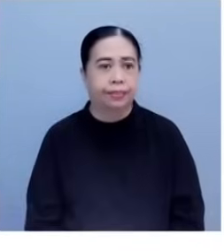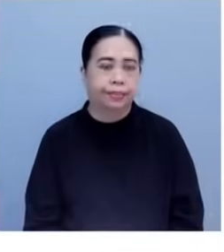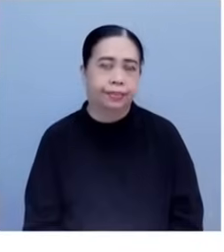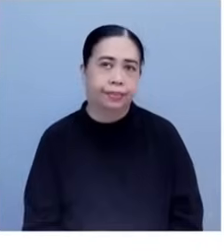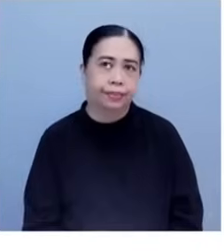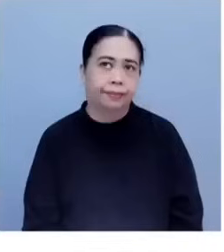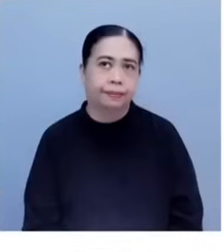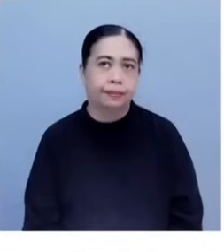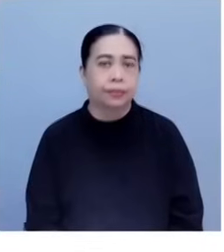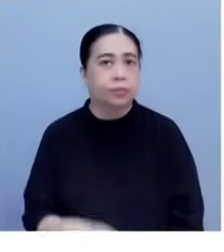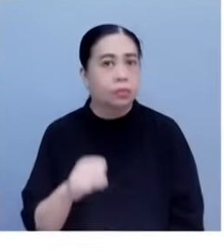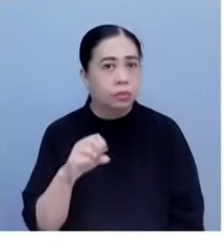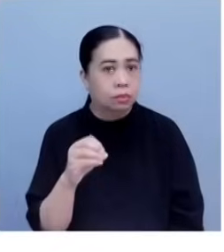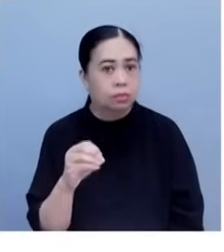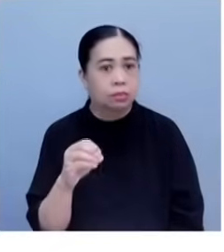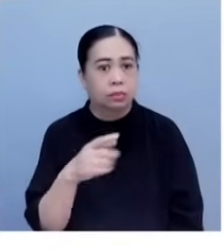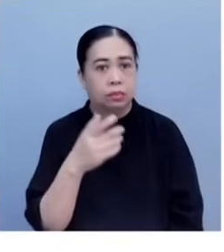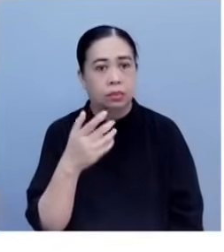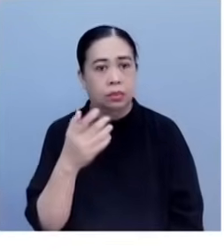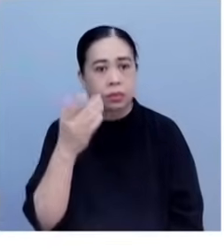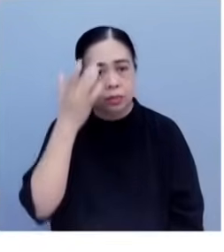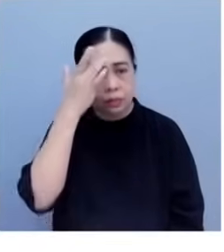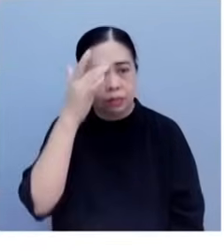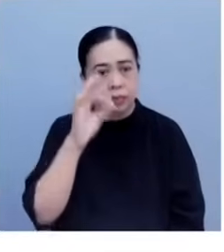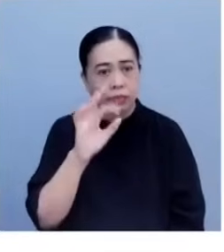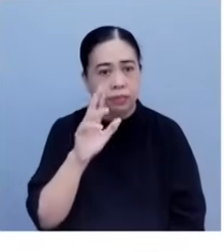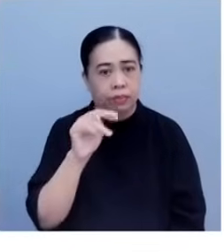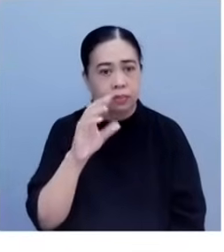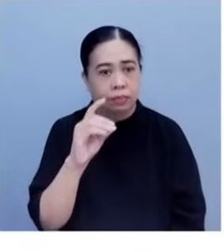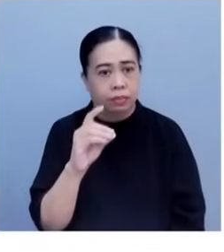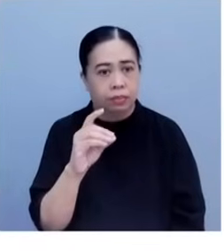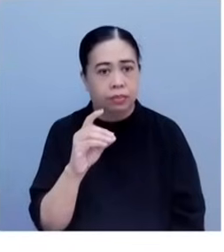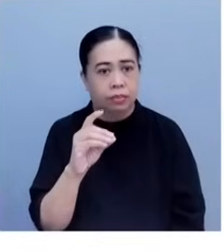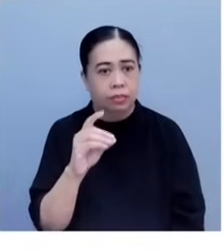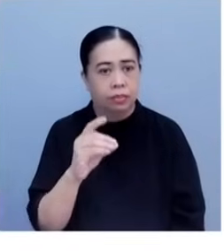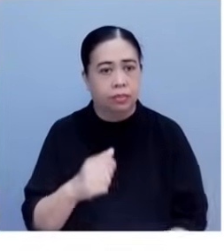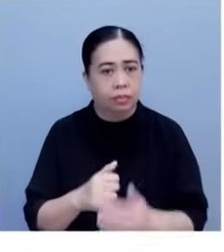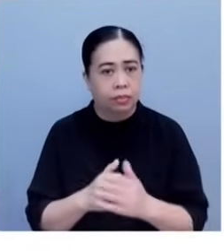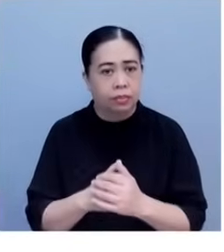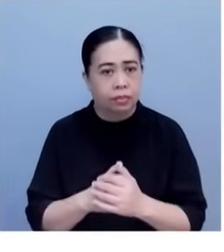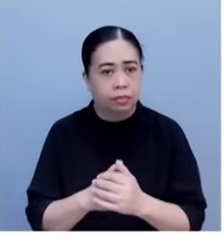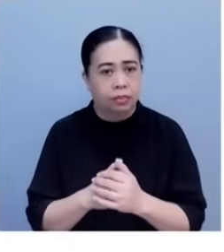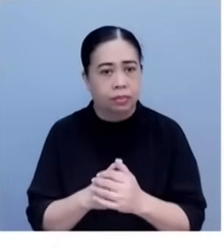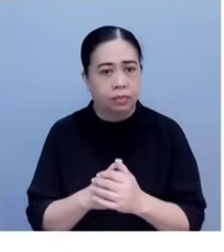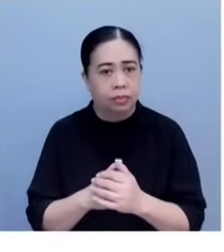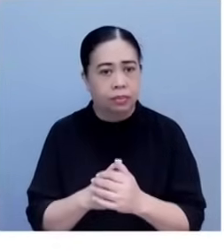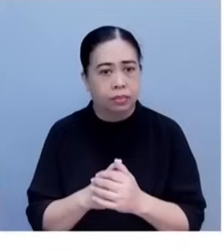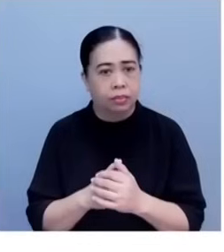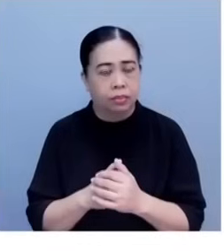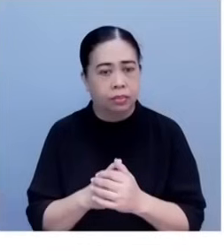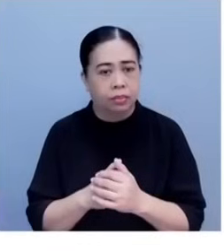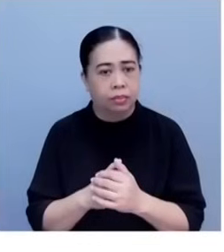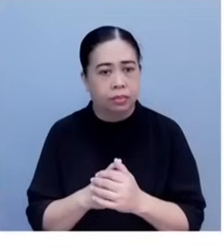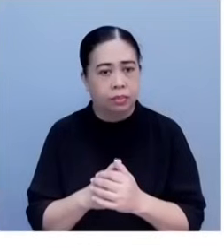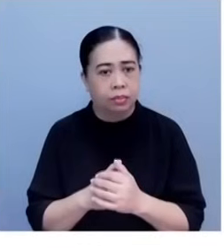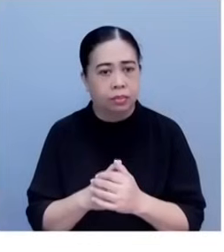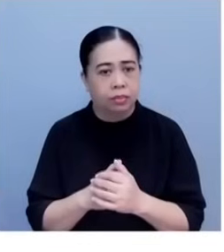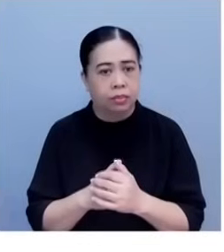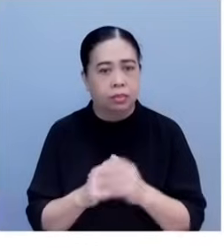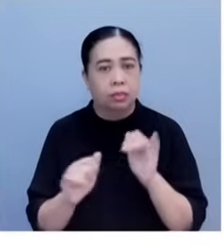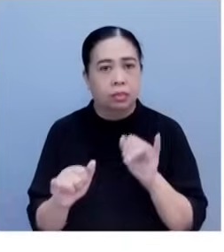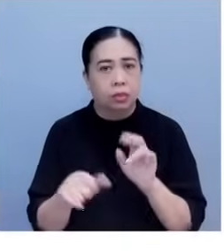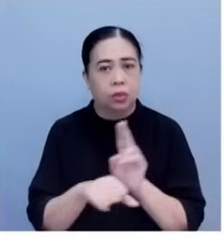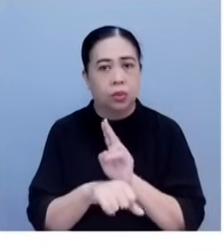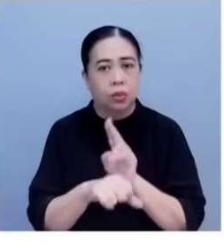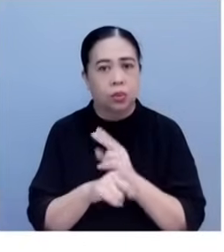So this intelligence funds, what he was saying is that these confidential intelligence funds are precisely being used